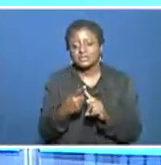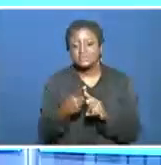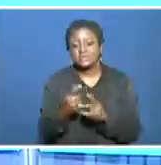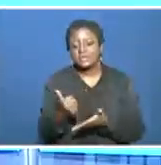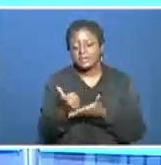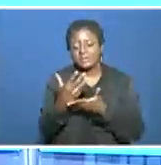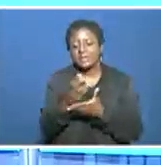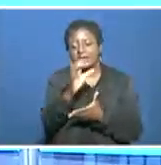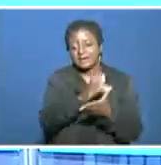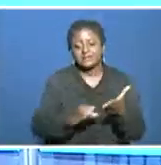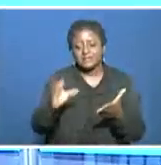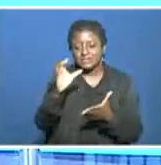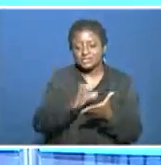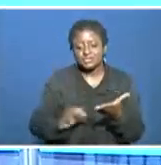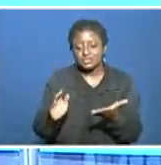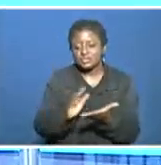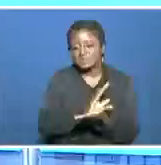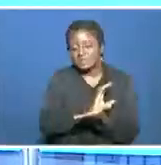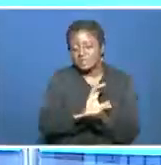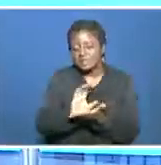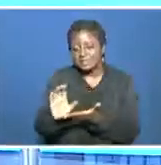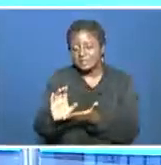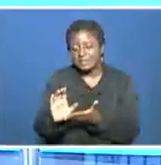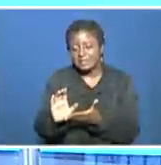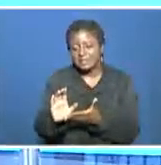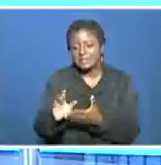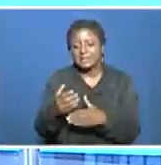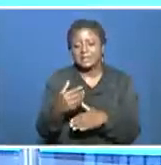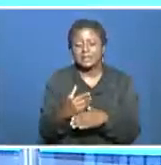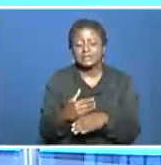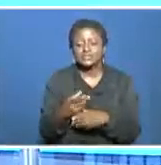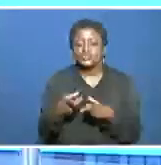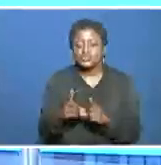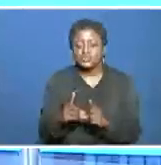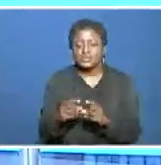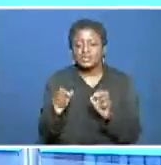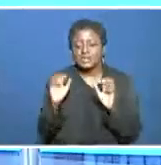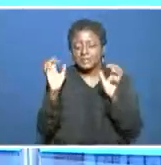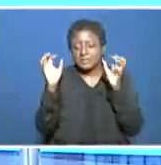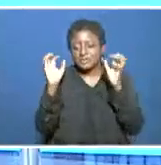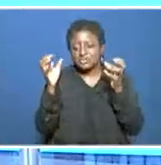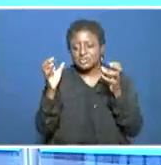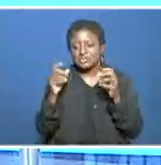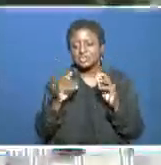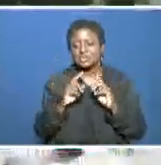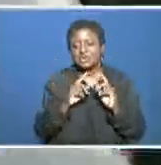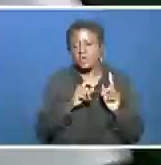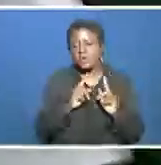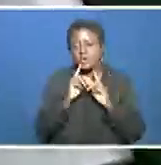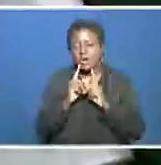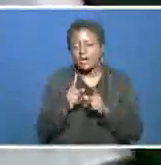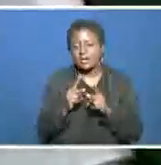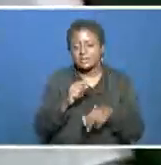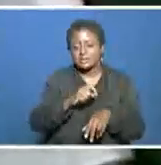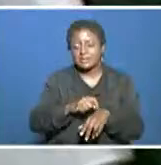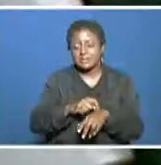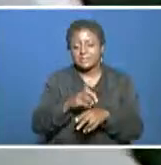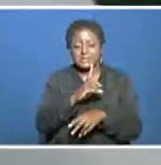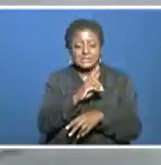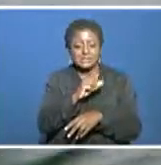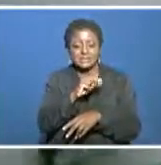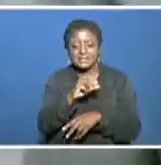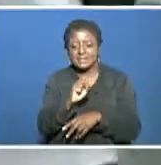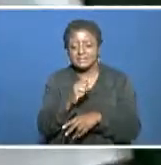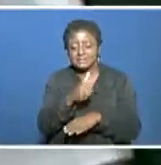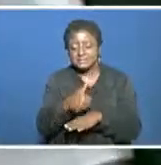clean, having picked up breaches during the emergency order period. Mokashla Pender explains. The Davis